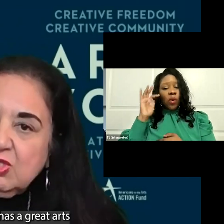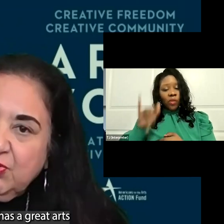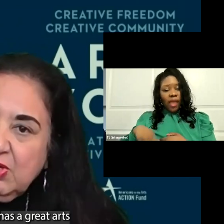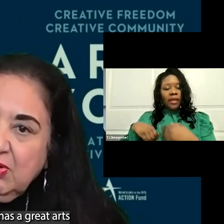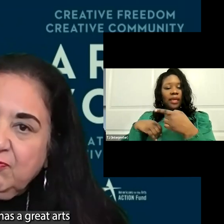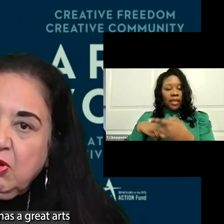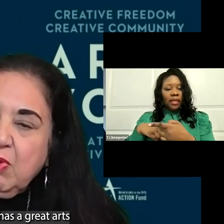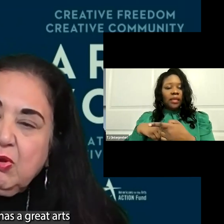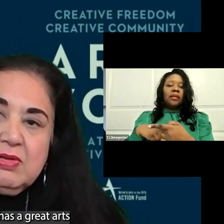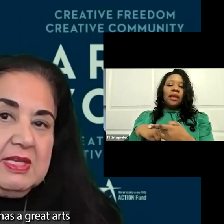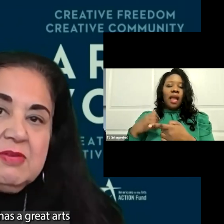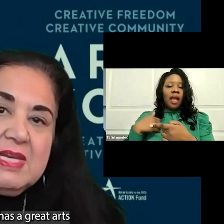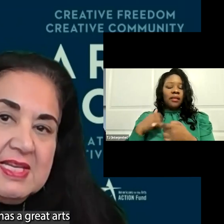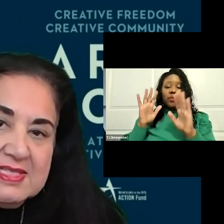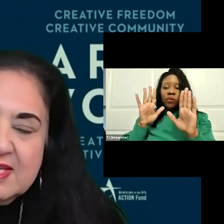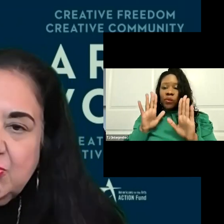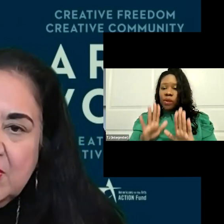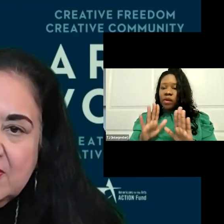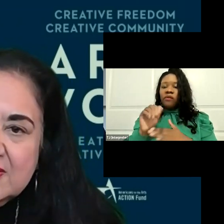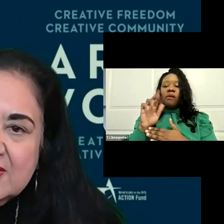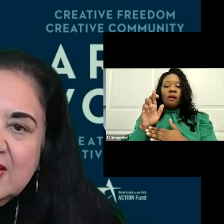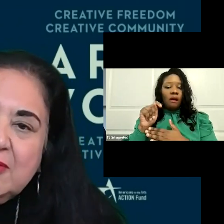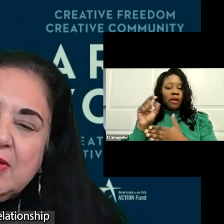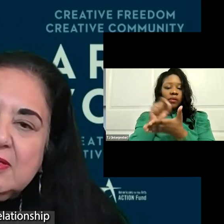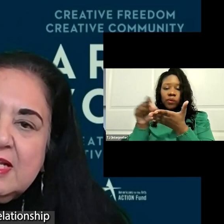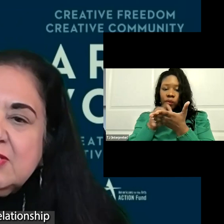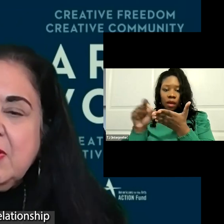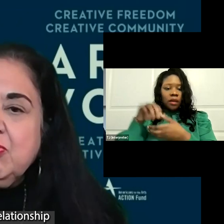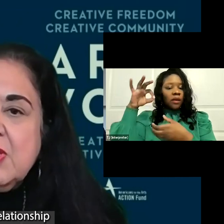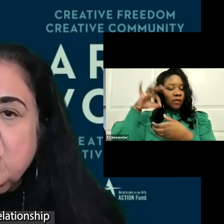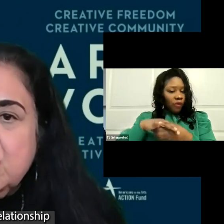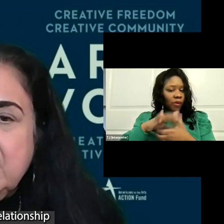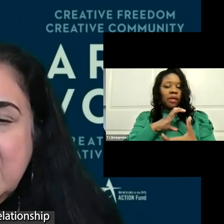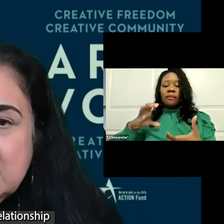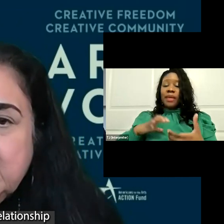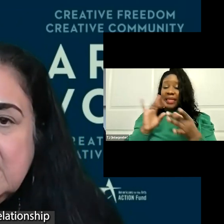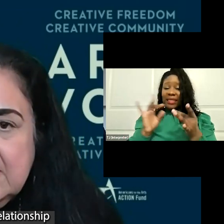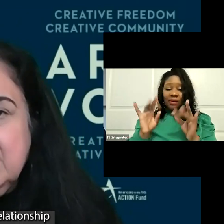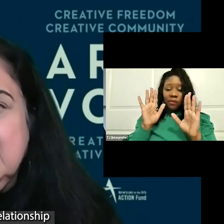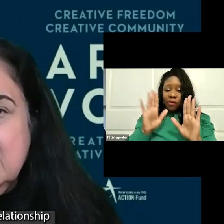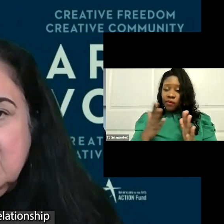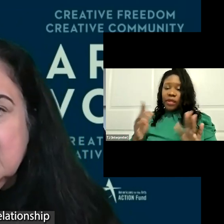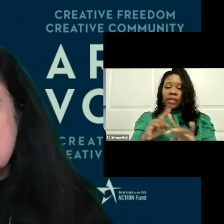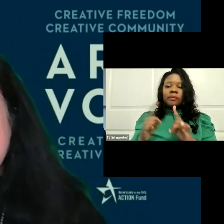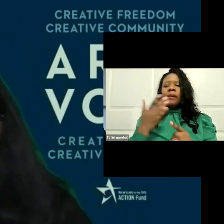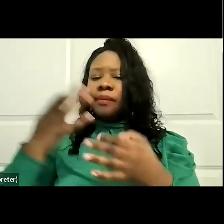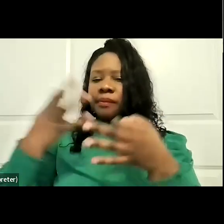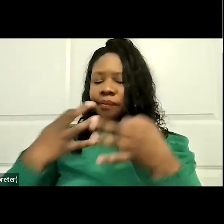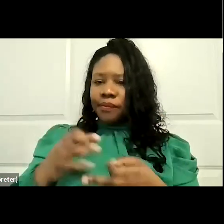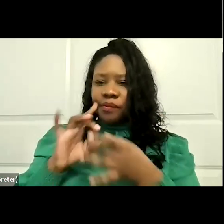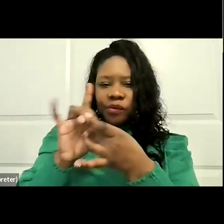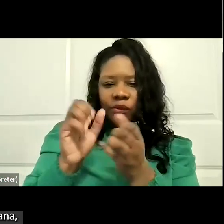a great arts voting record in committee. He's said great things. But tell us about the relationship he has with Cleveland and the arts.